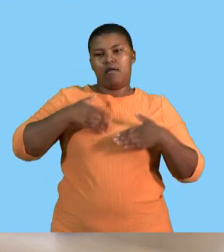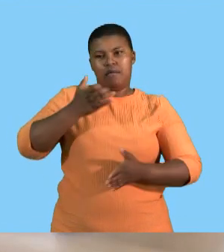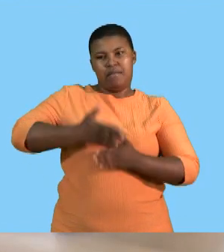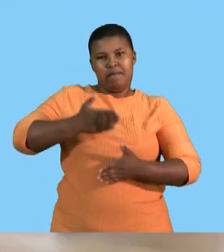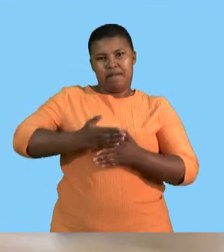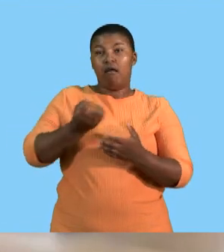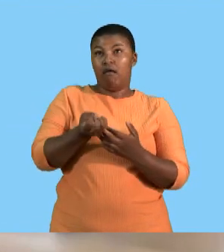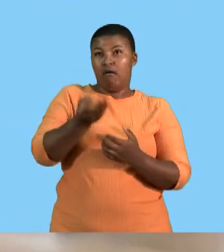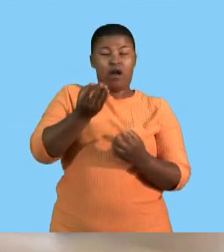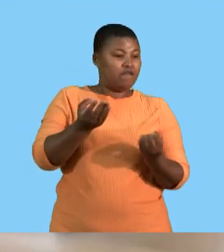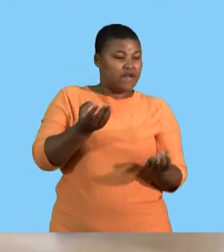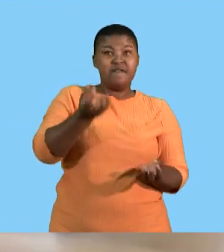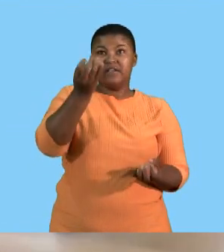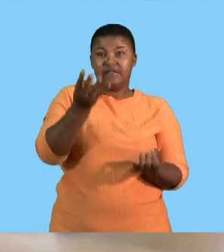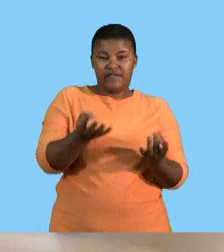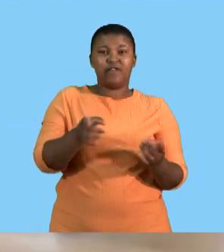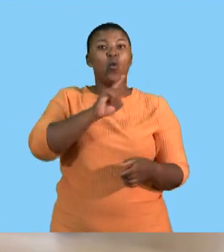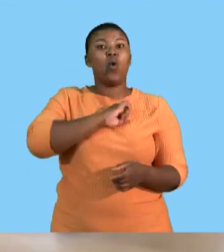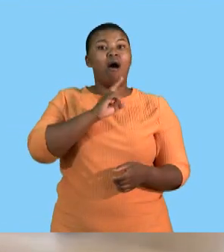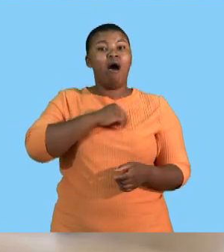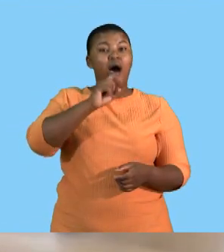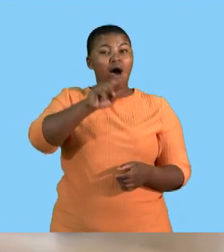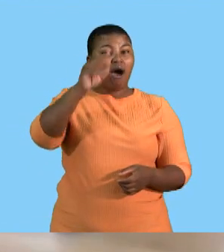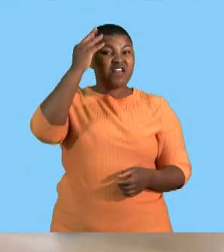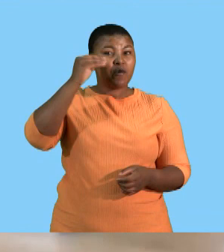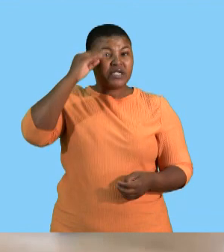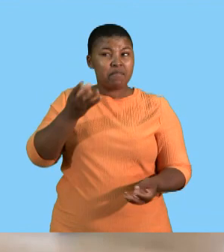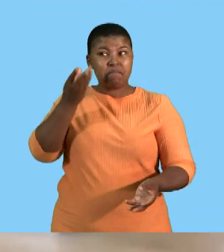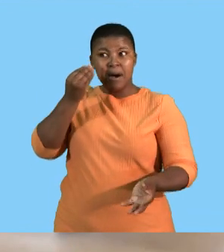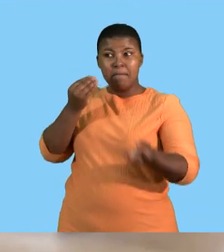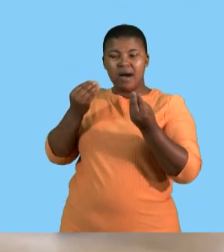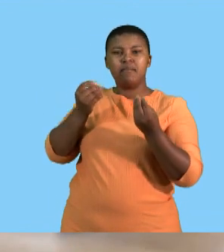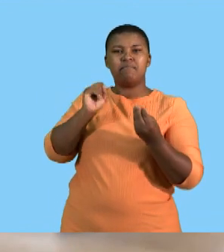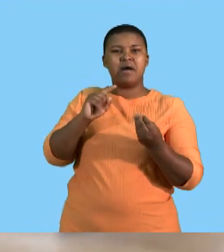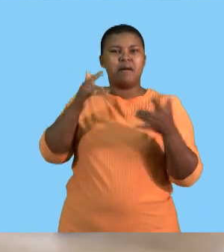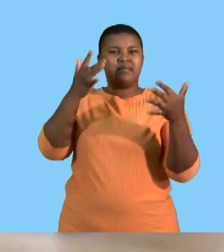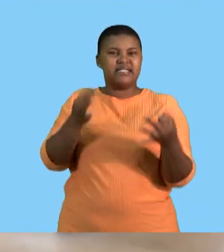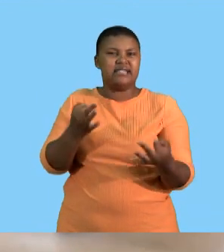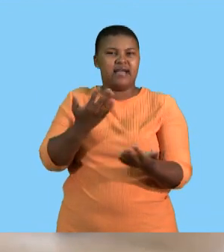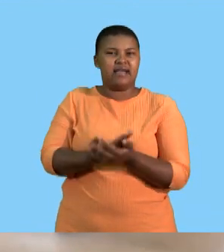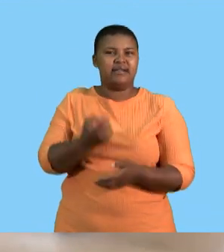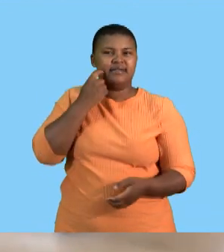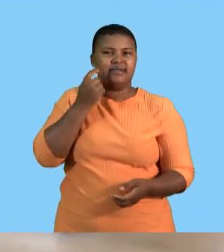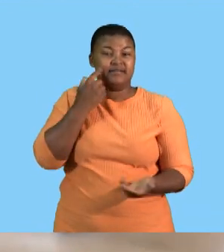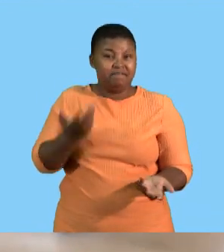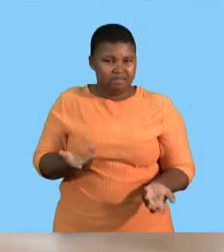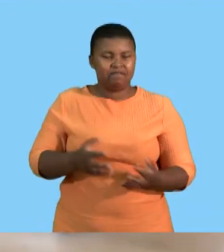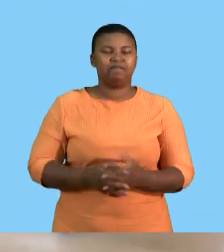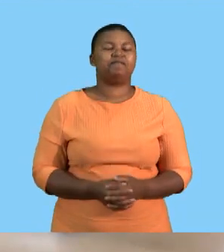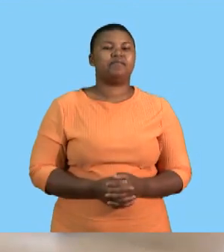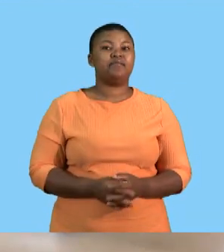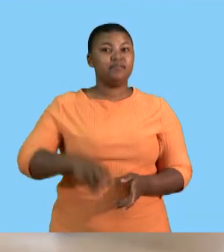on administration function to give them information, and then management uses this information to make